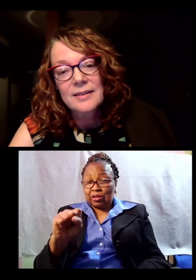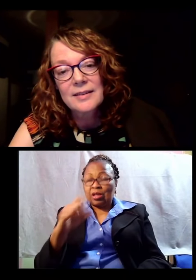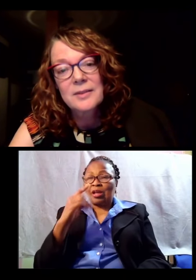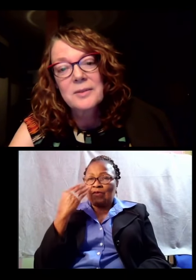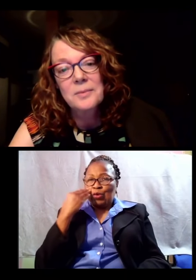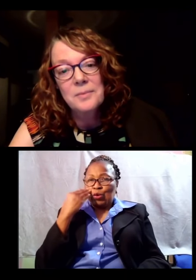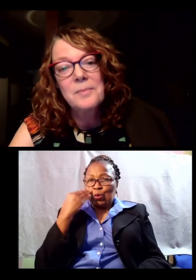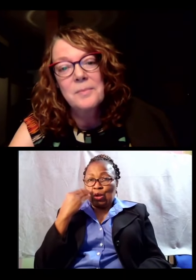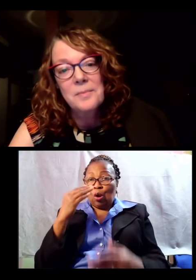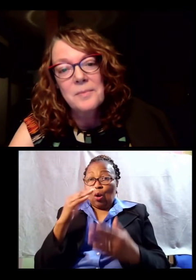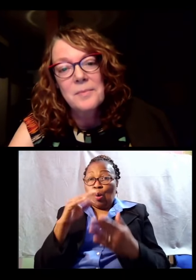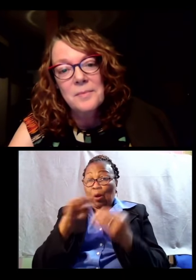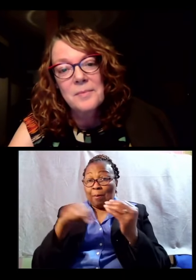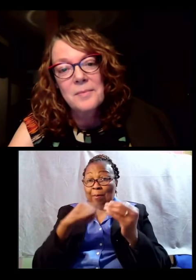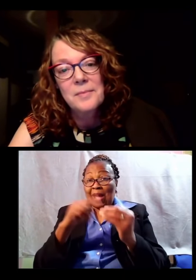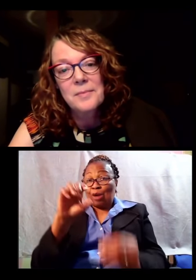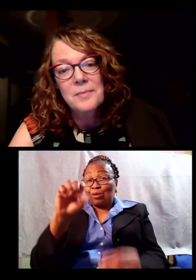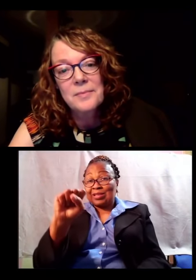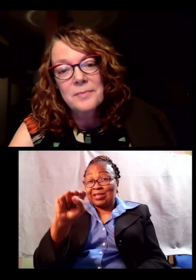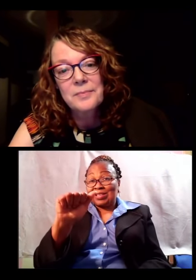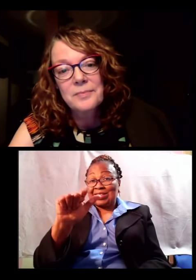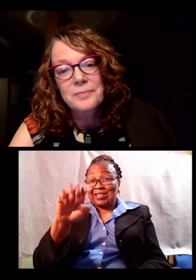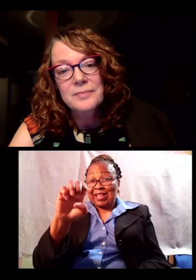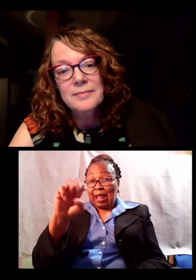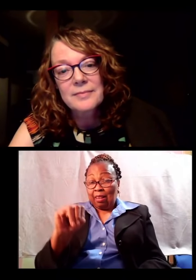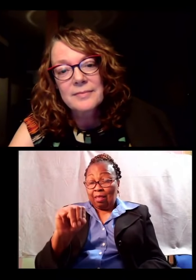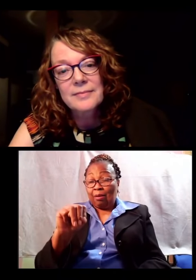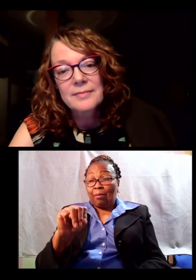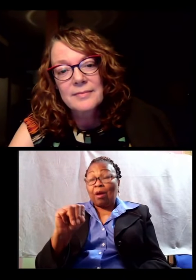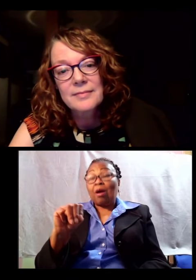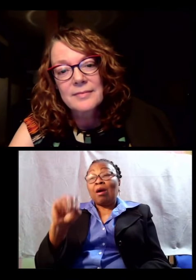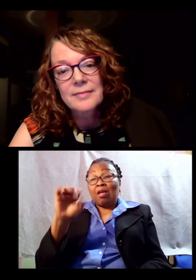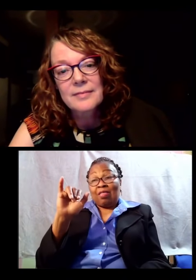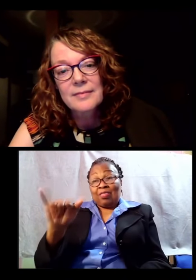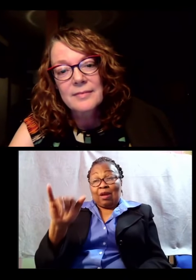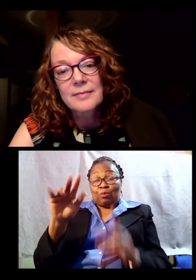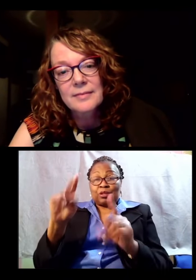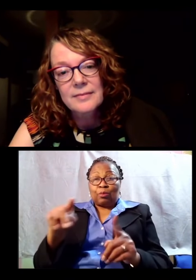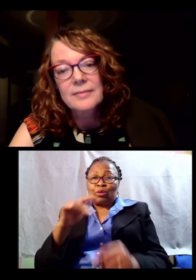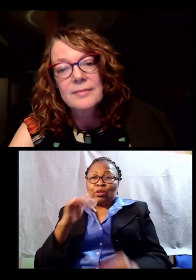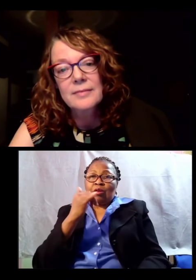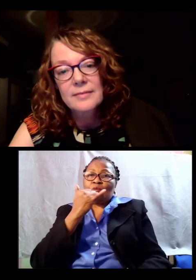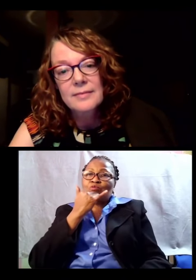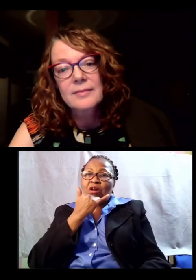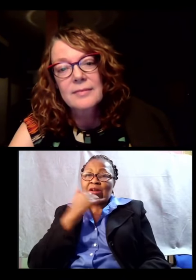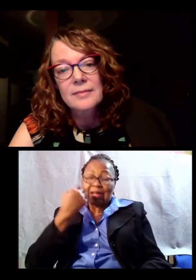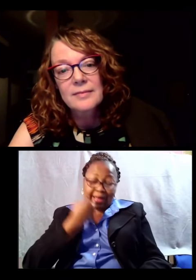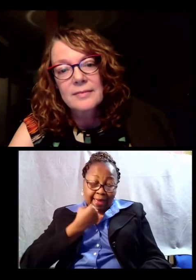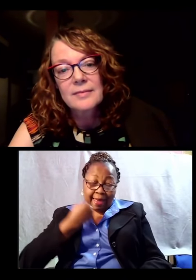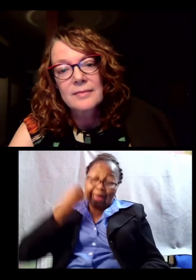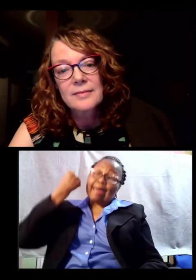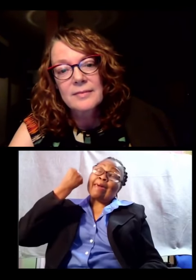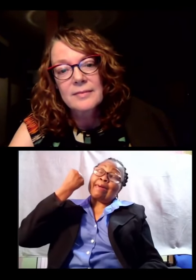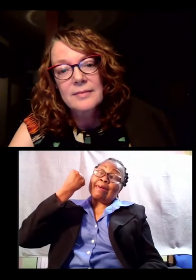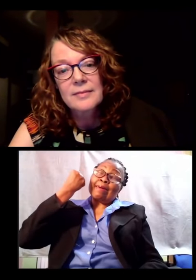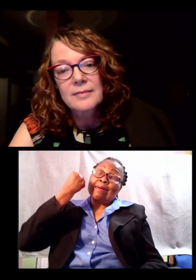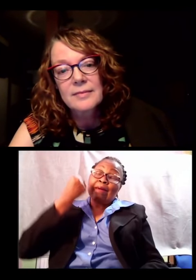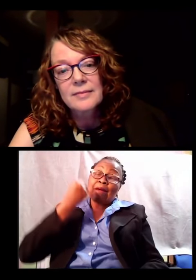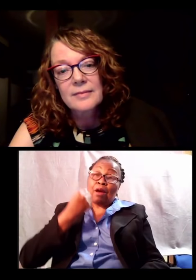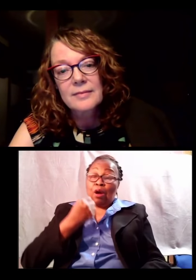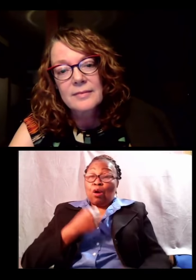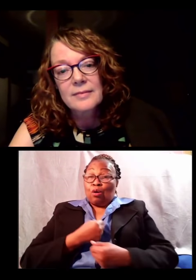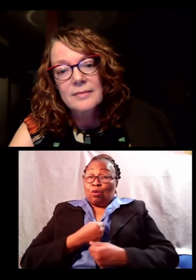the Salem event, Rebecca Nurse was the person wrongly hanged who gave a very